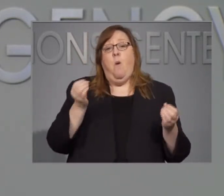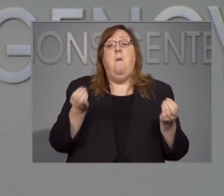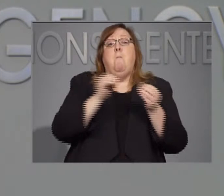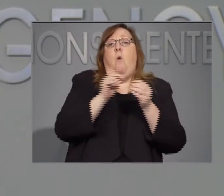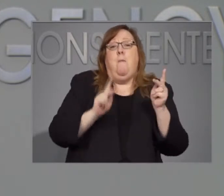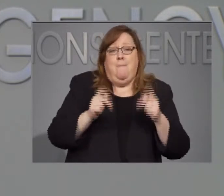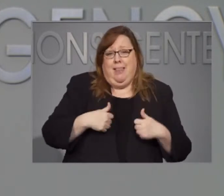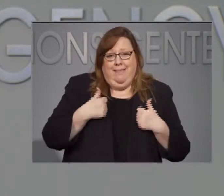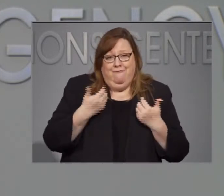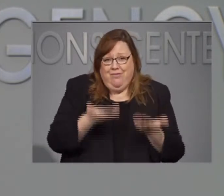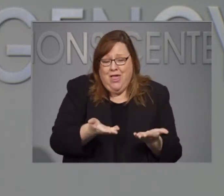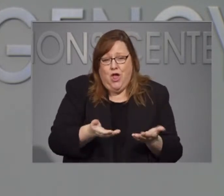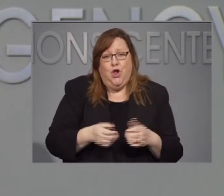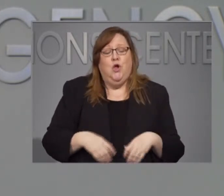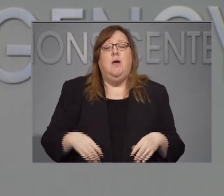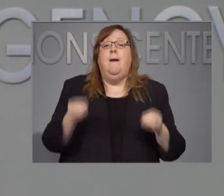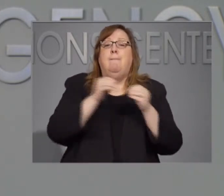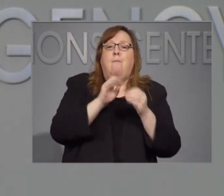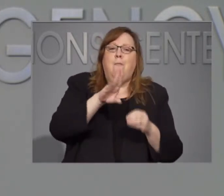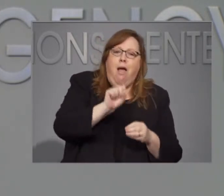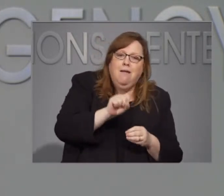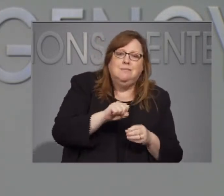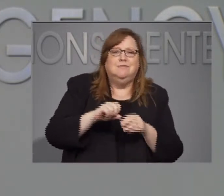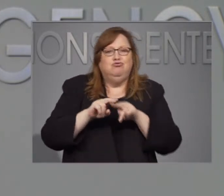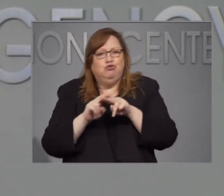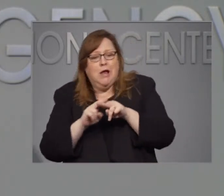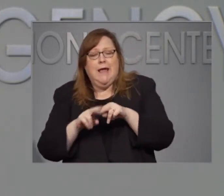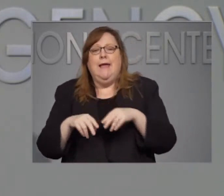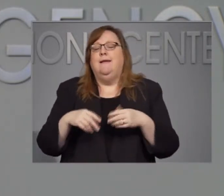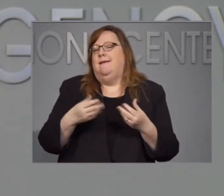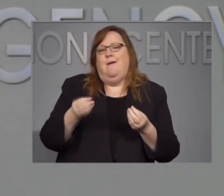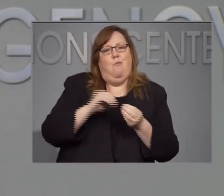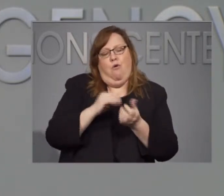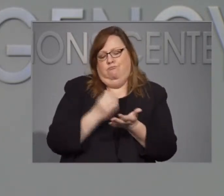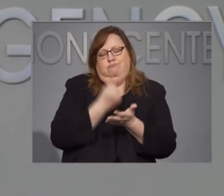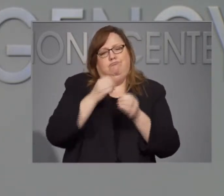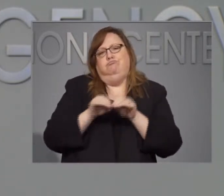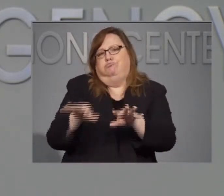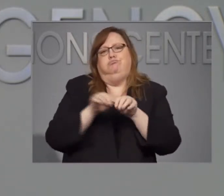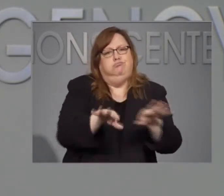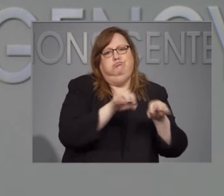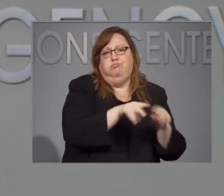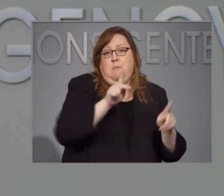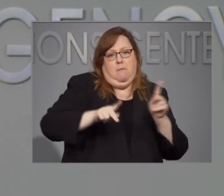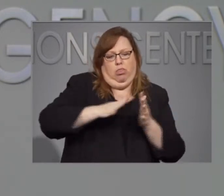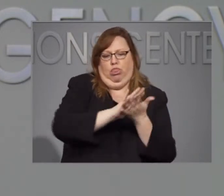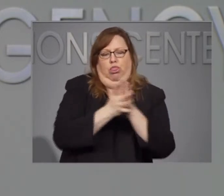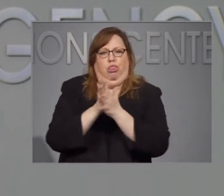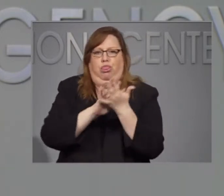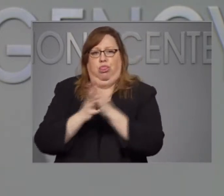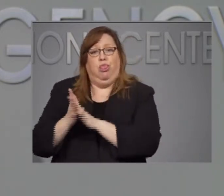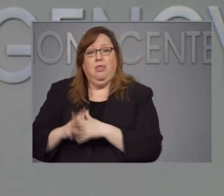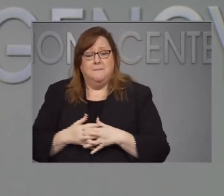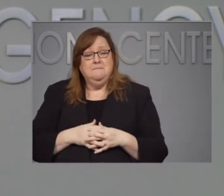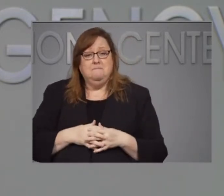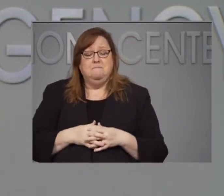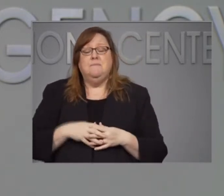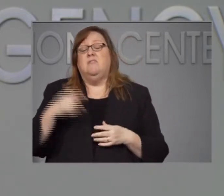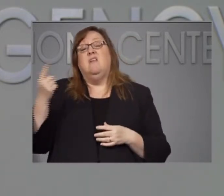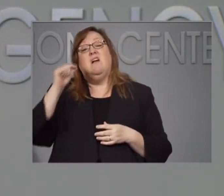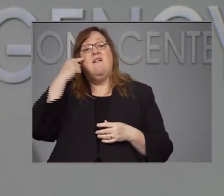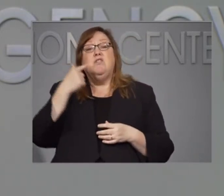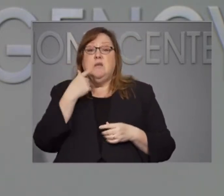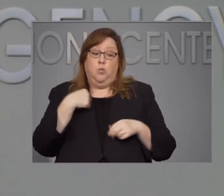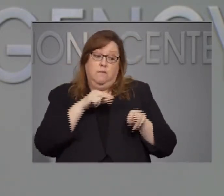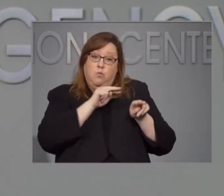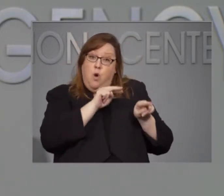transit. It means there's more opportunity to spread the virus. So as the governor said, Charlotte's always been an area of focus, but I do